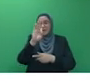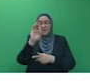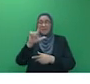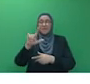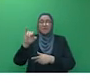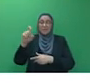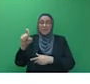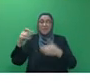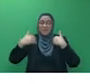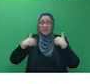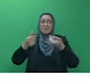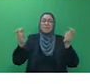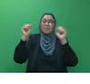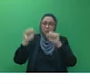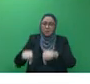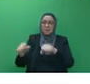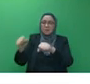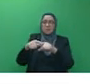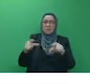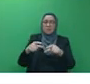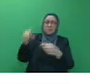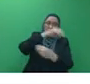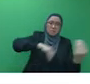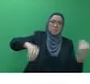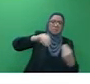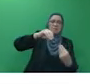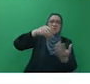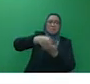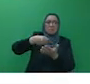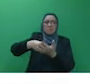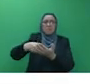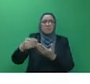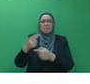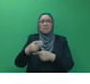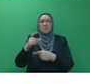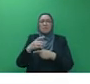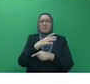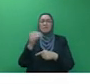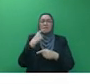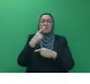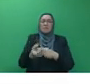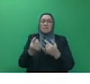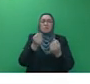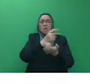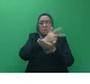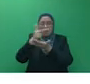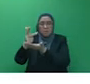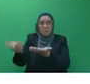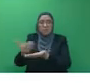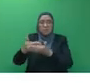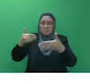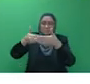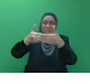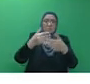i i think that should be able to show up soon after more vaccination happens more people are kind of people in the industry are all vaccinated